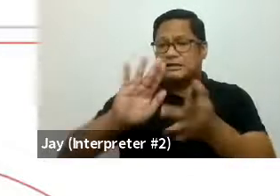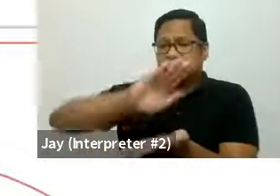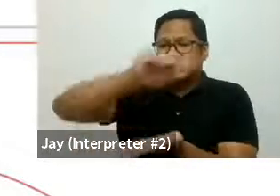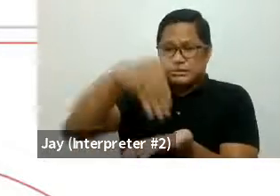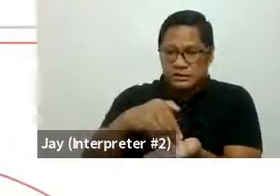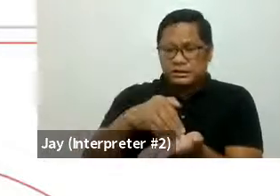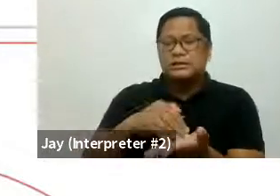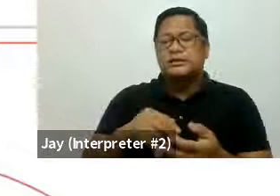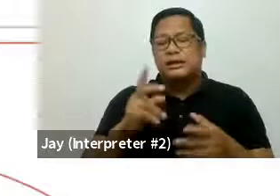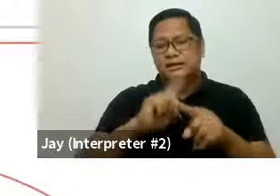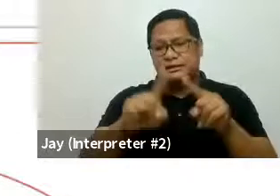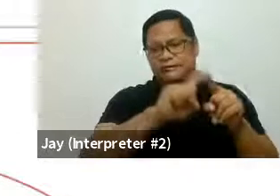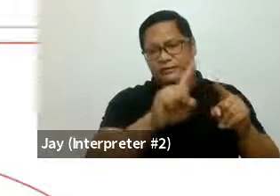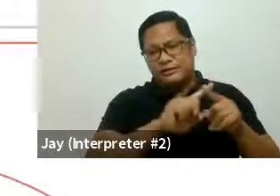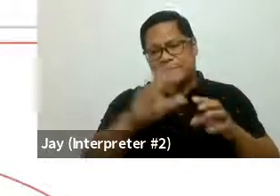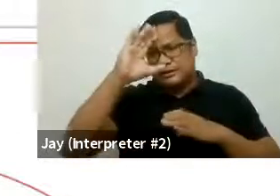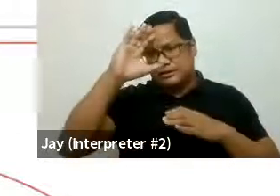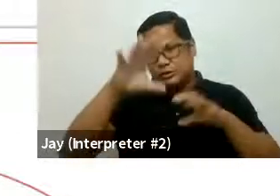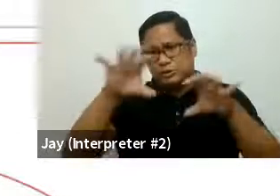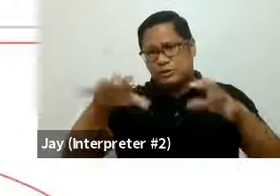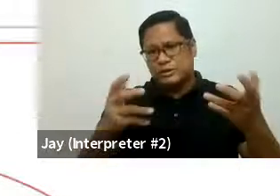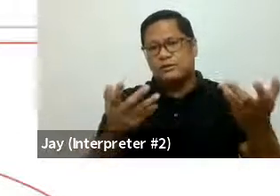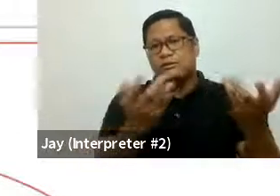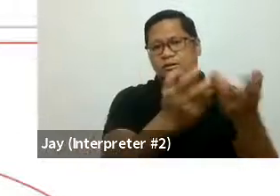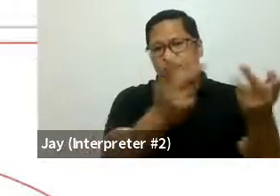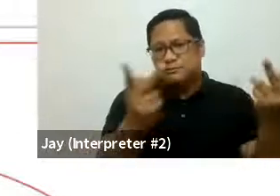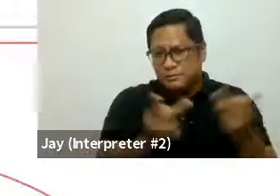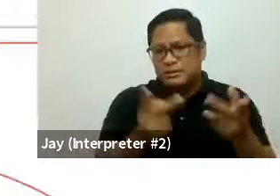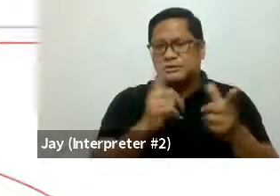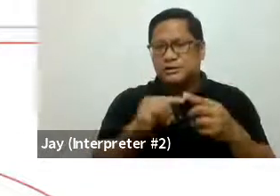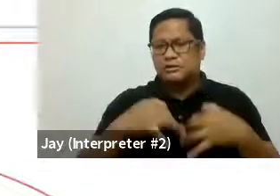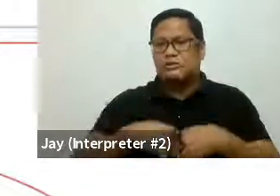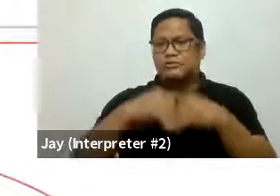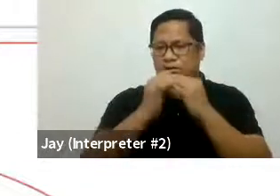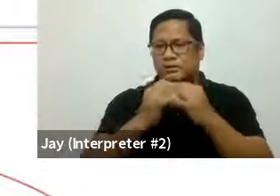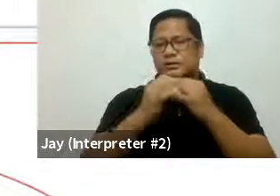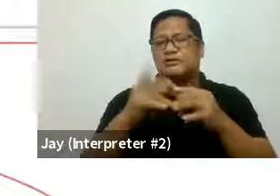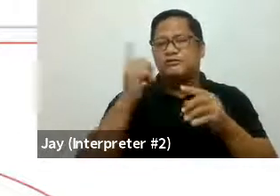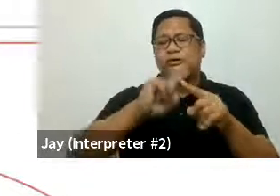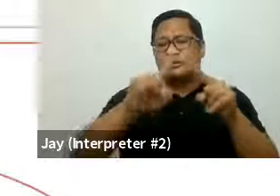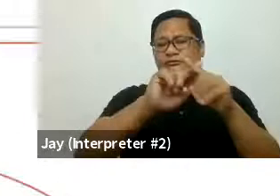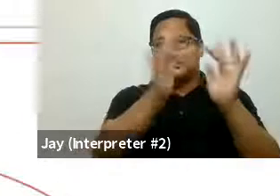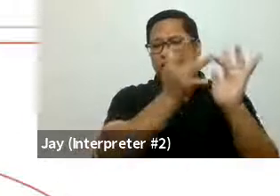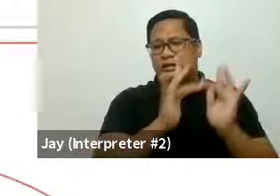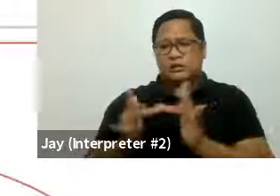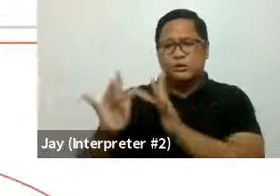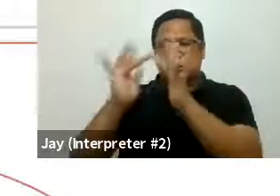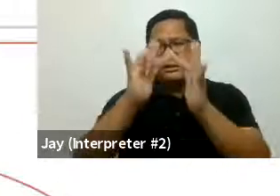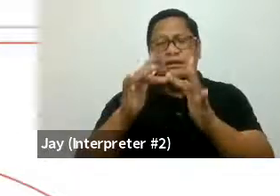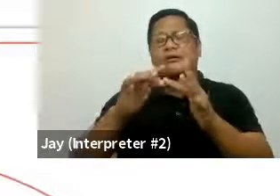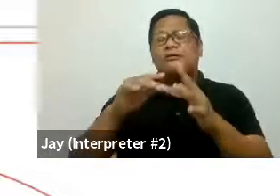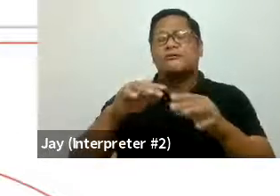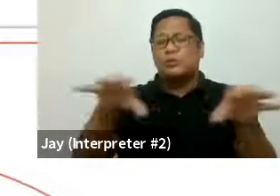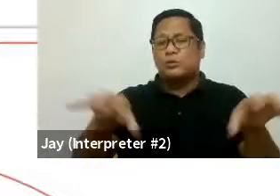control policy in the workplace. Then we have to build capacity through cancer centers and networks. This is the function of our Philippine